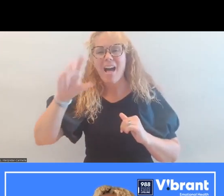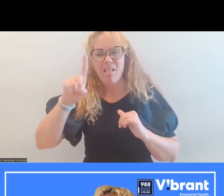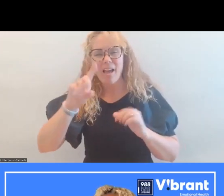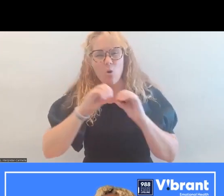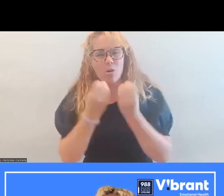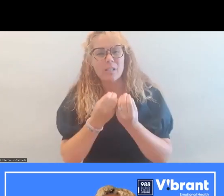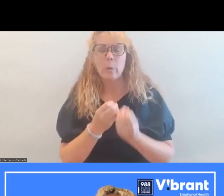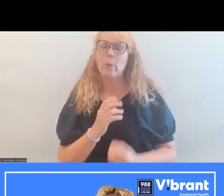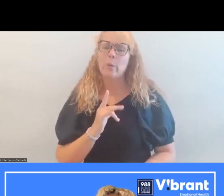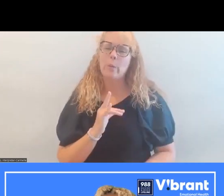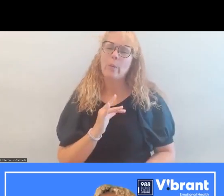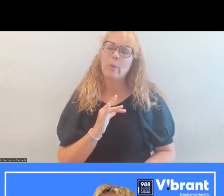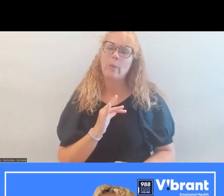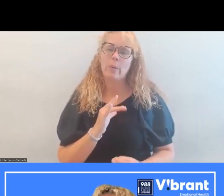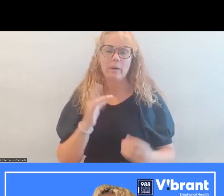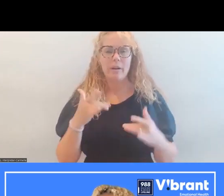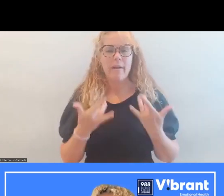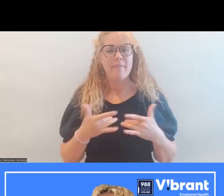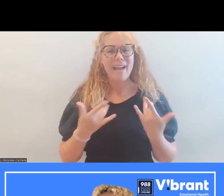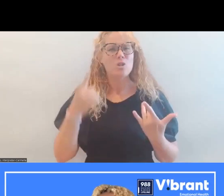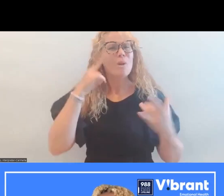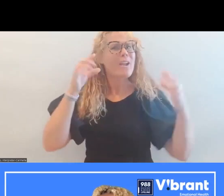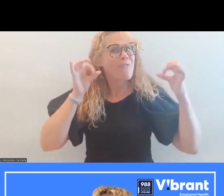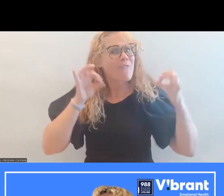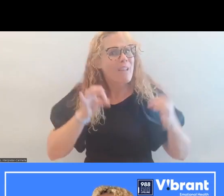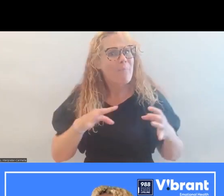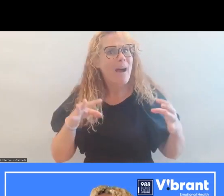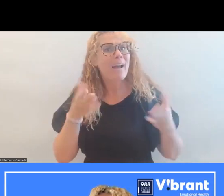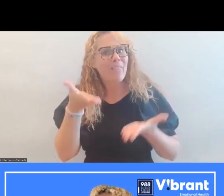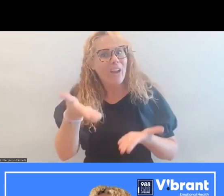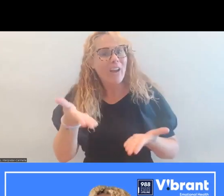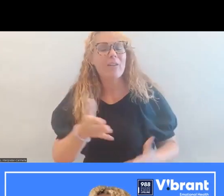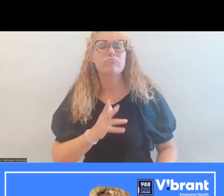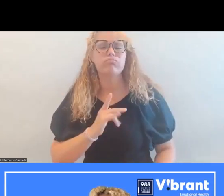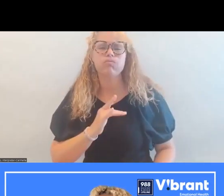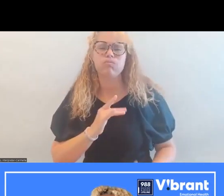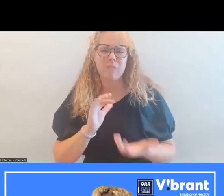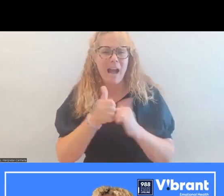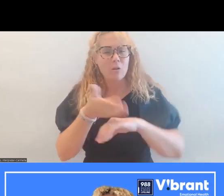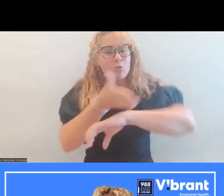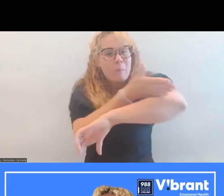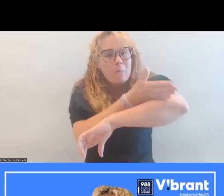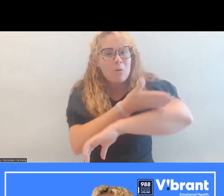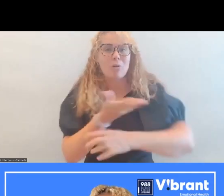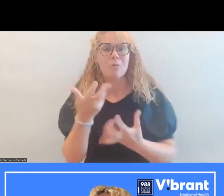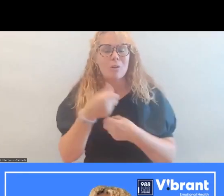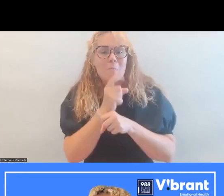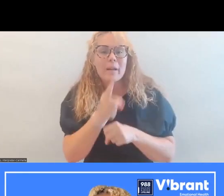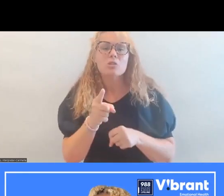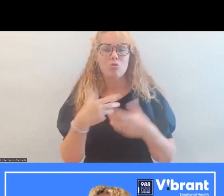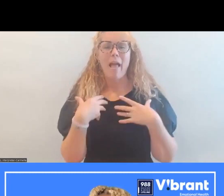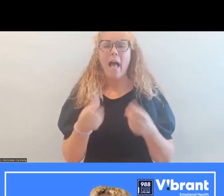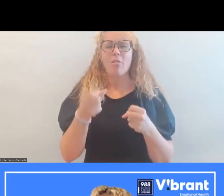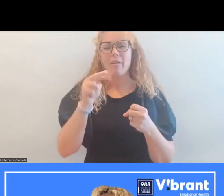great event, as you said, to just hear feedback, both good and ways that we can improve, because we want to ensure that the health of the